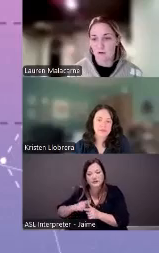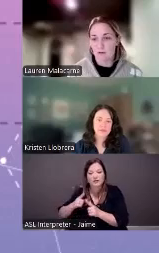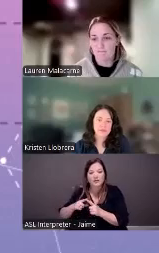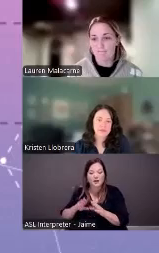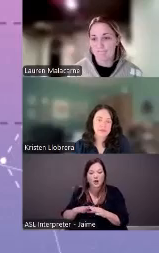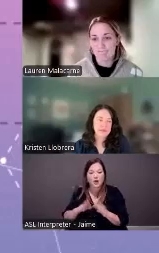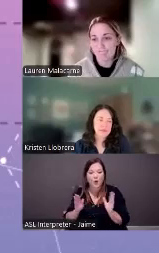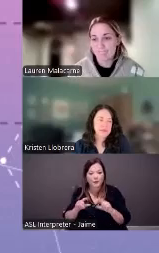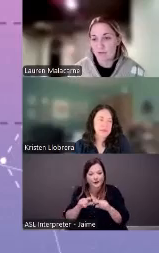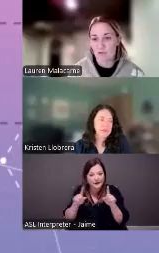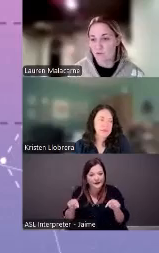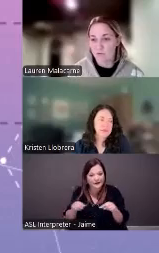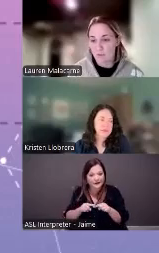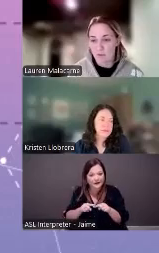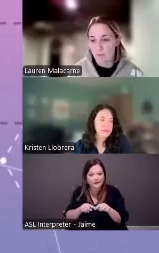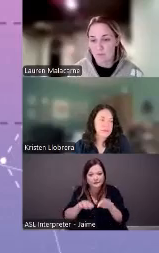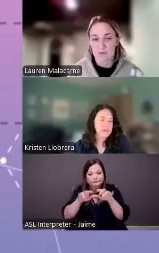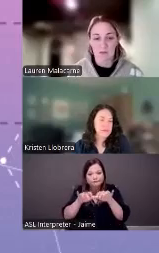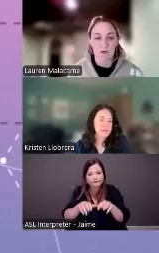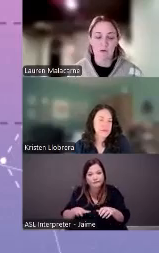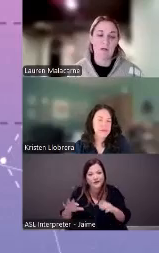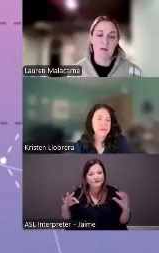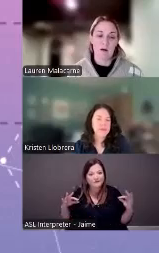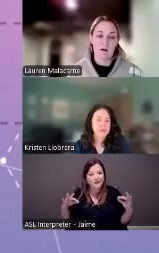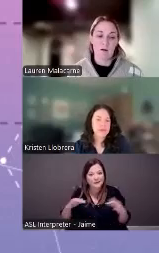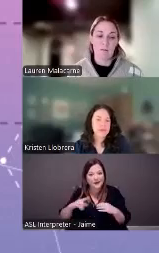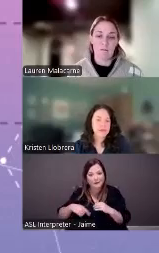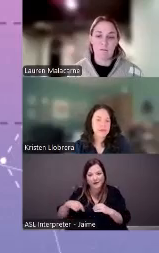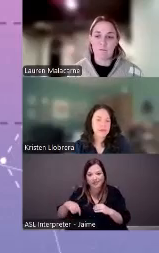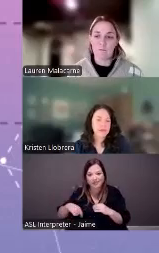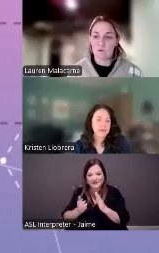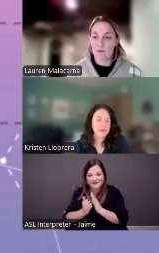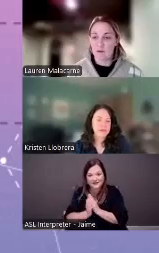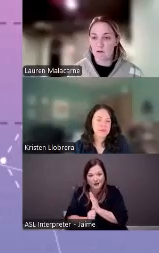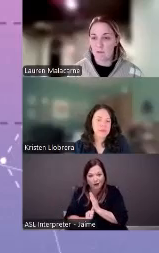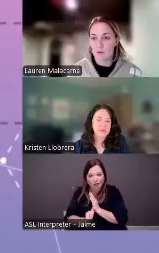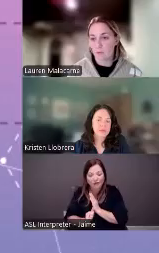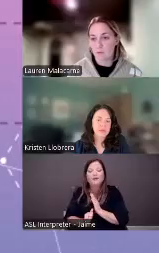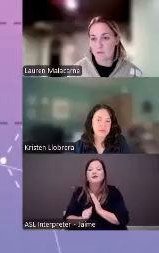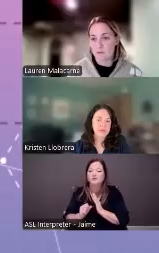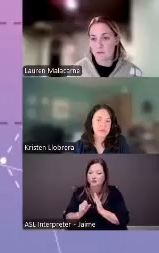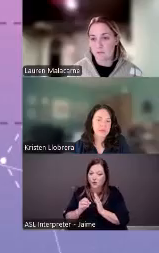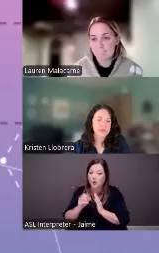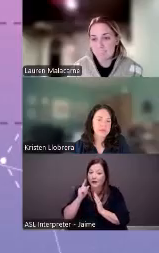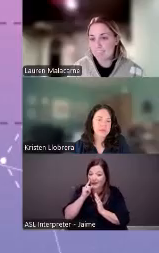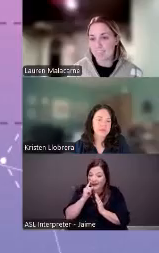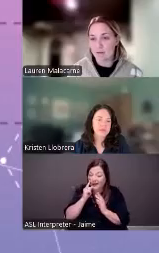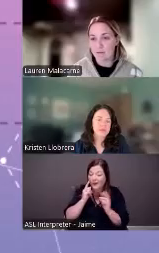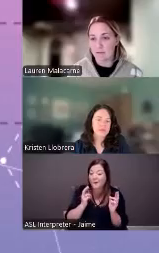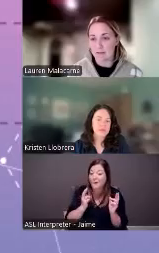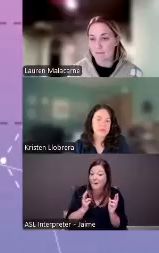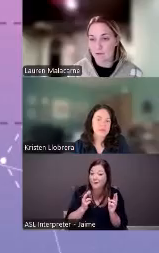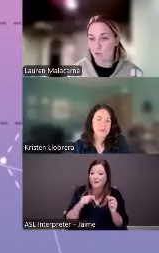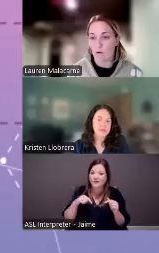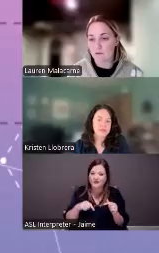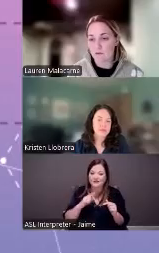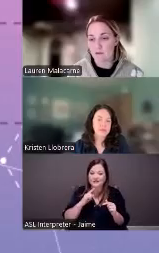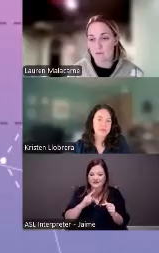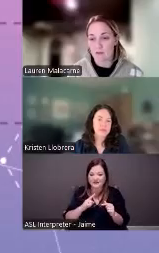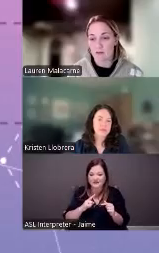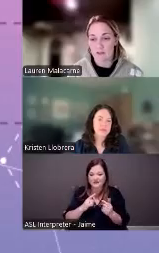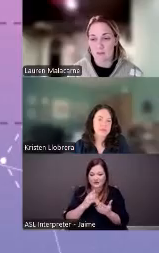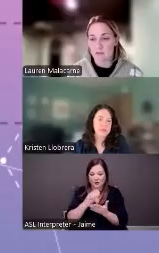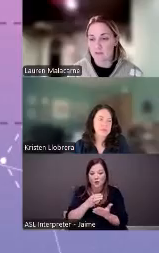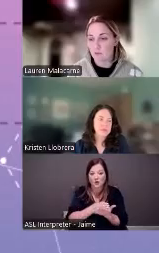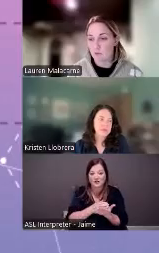open-ended give us your feedback about the skill. So I think that we hope this is a living course that